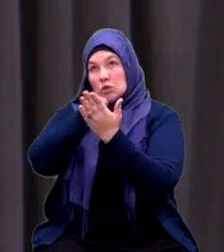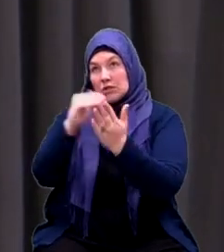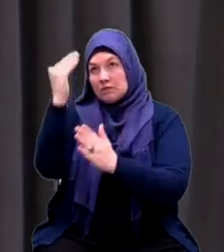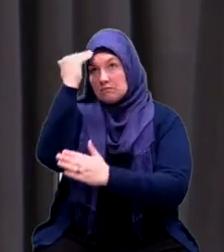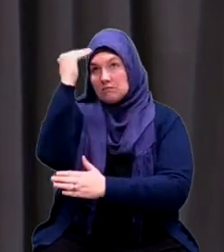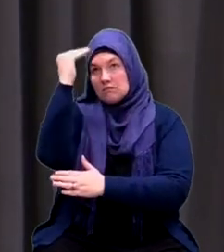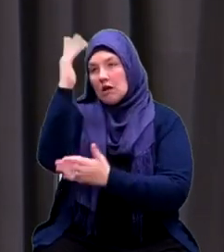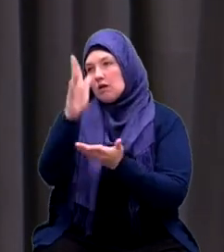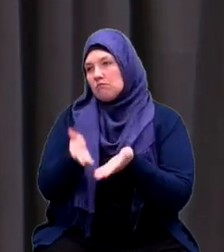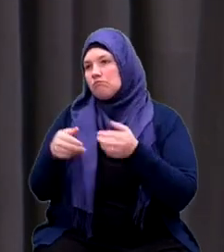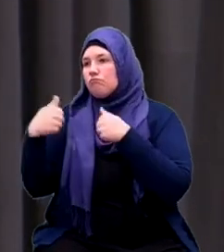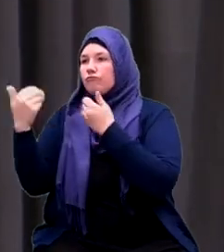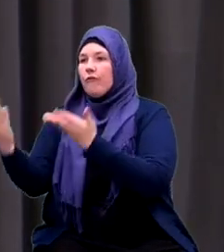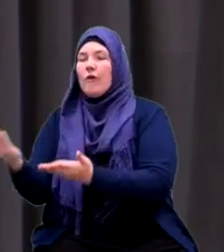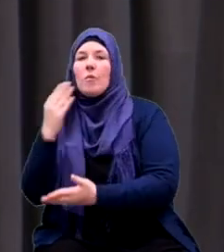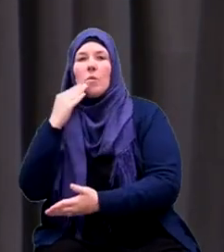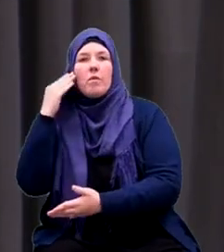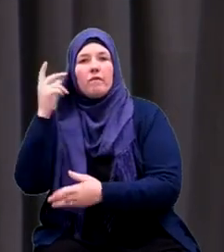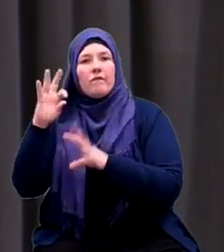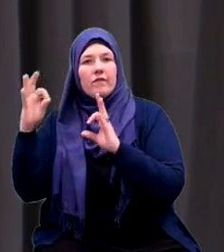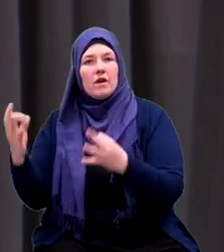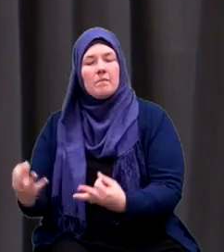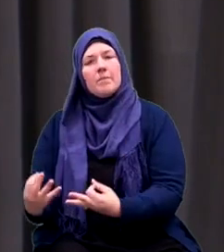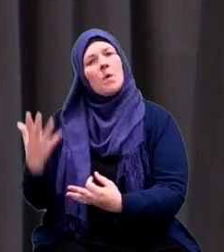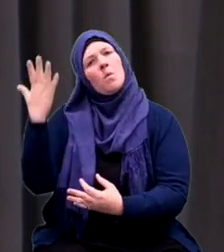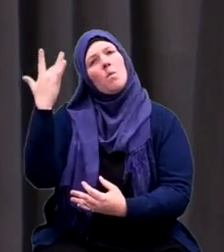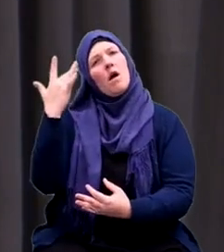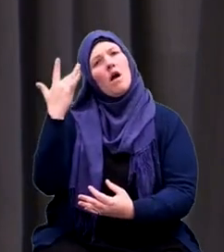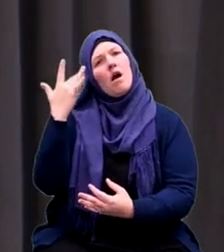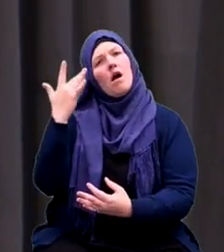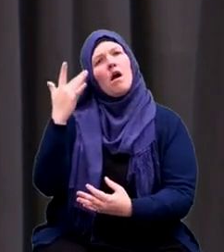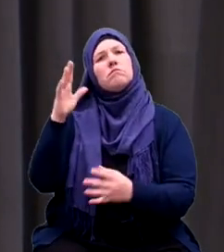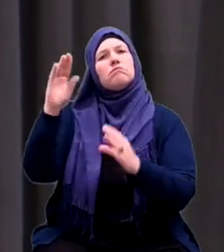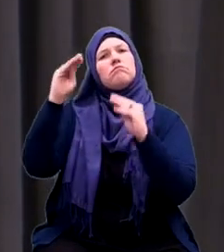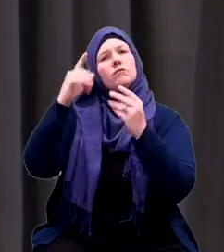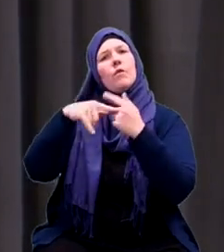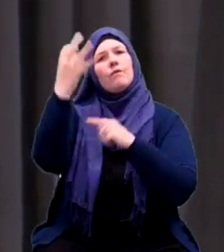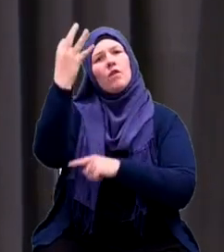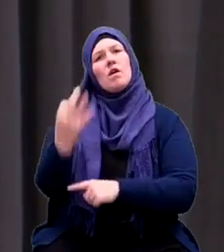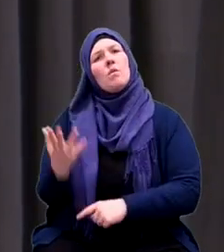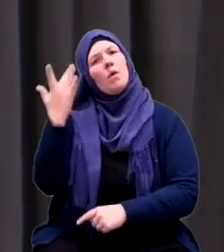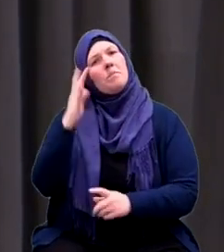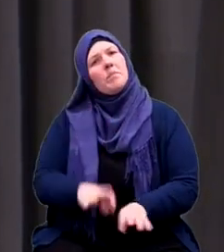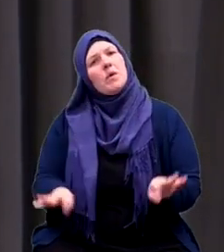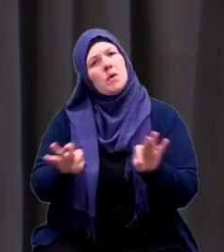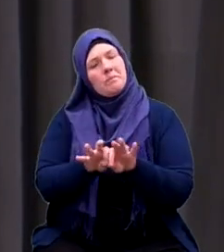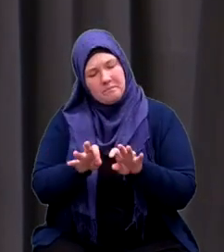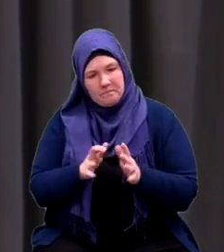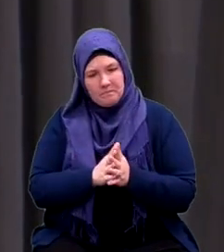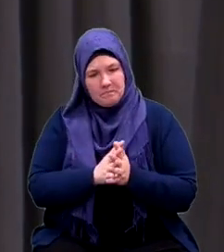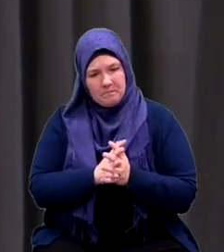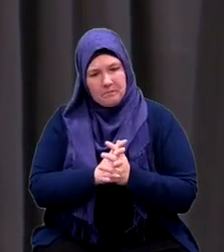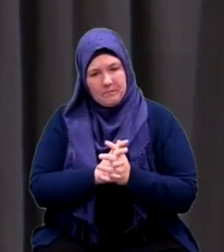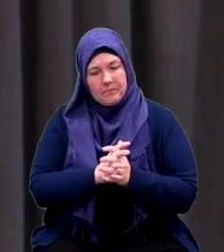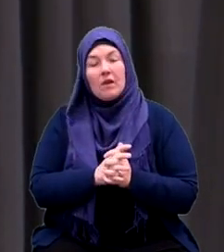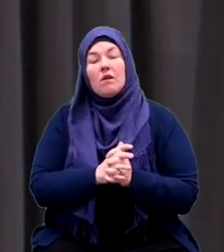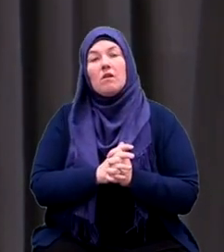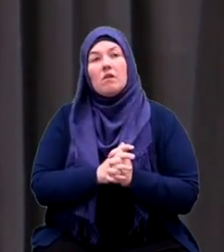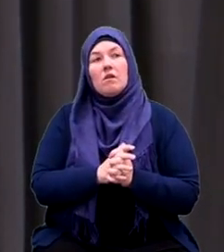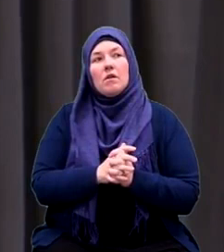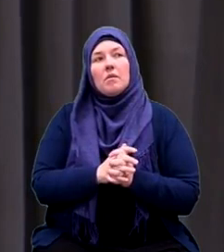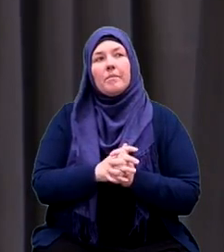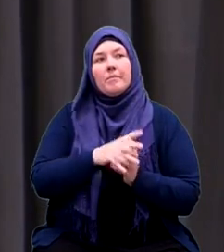it home. Why is this forum mandatory? It is mandatory because of